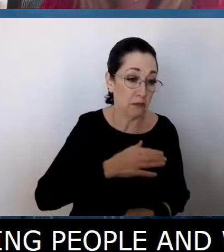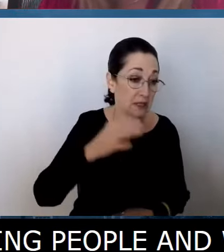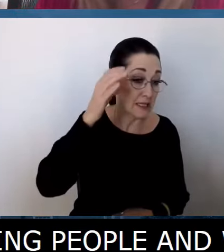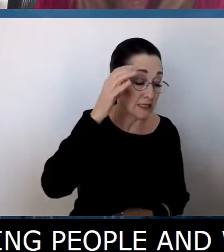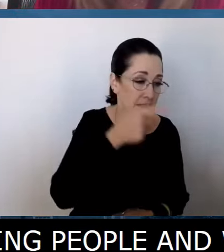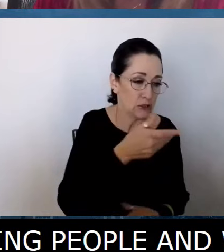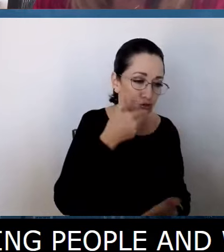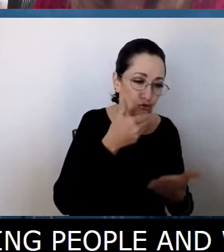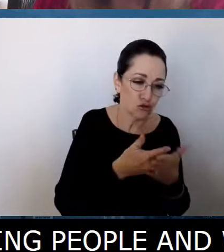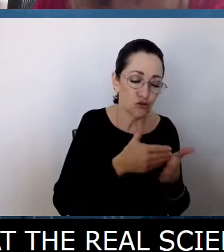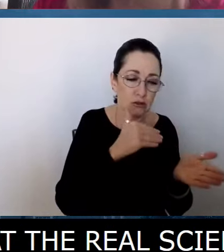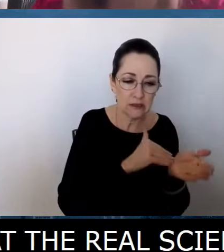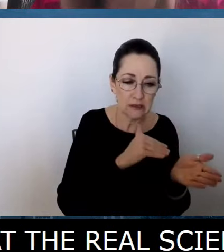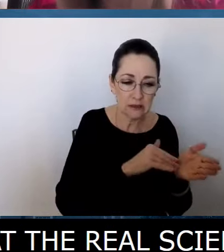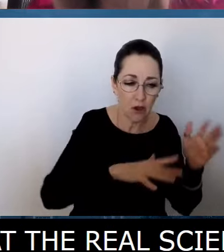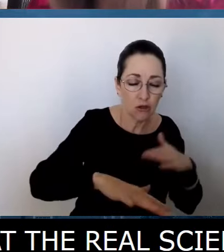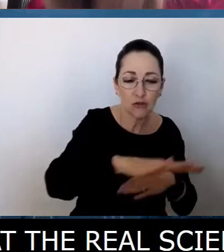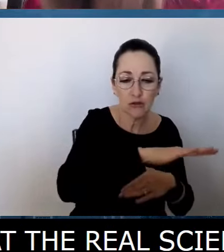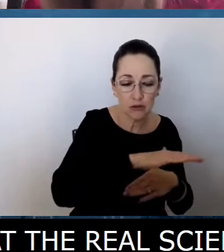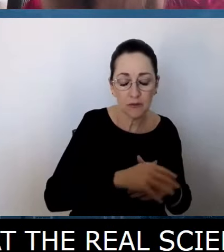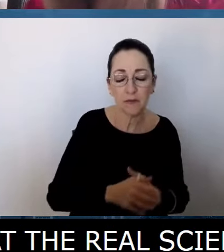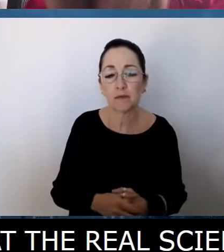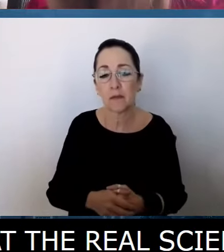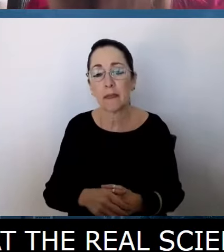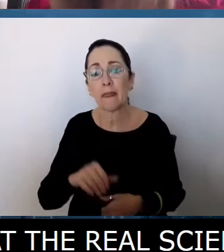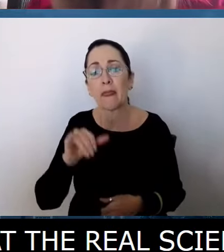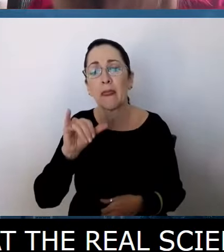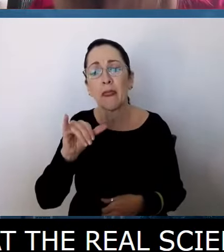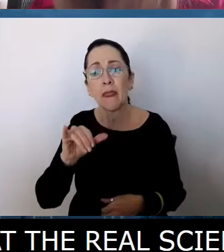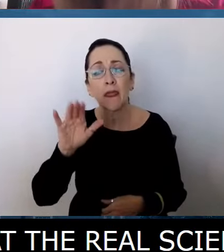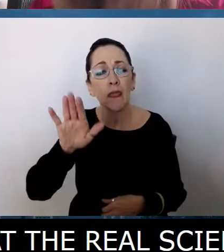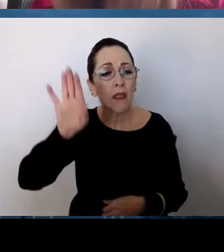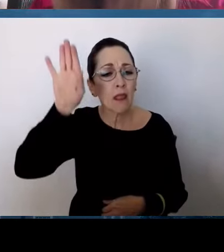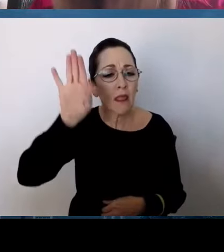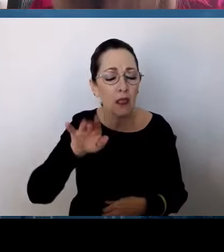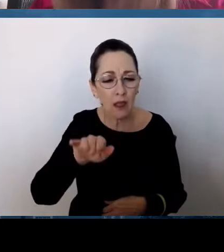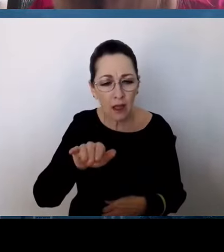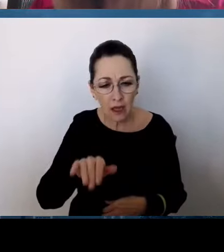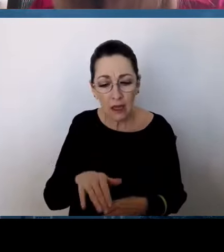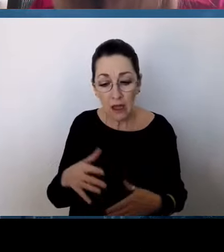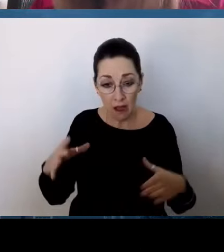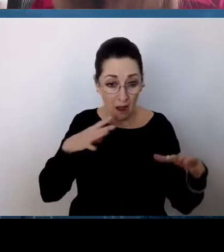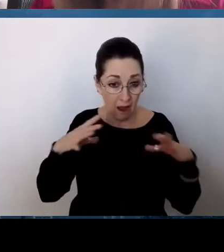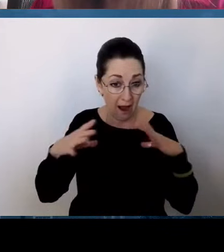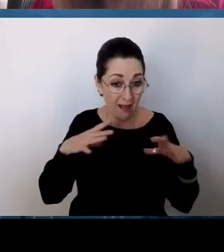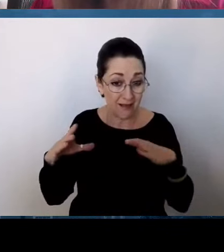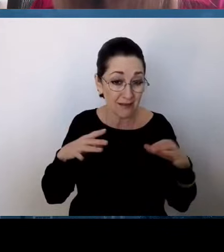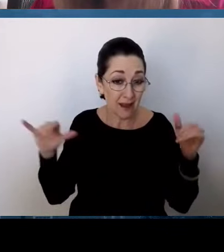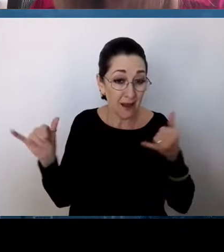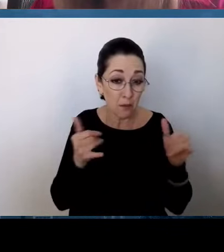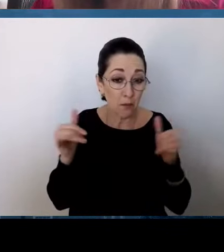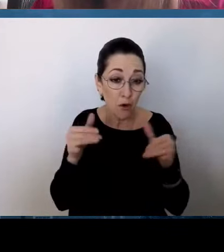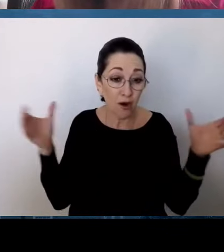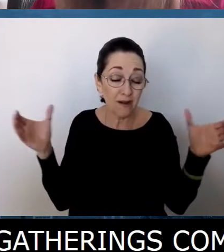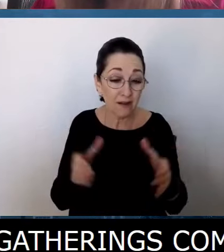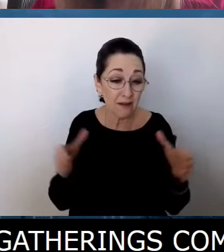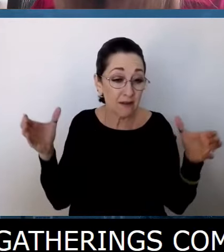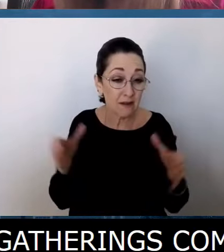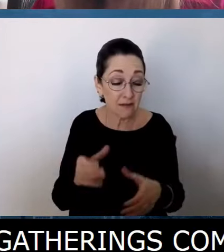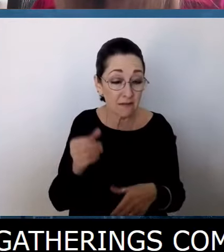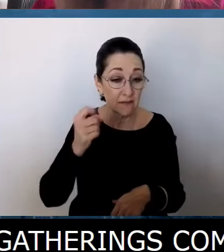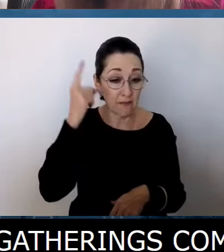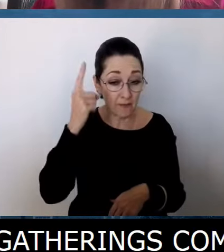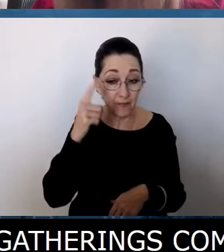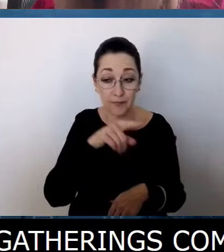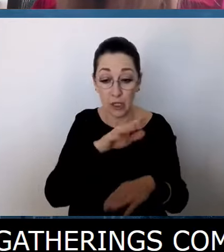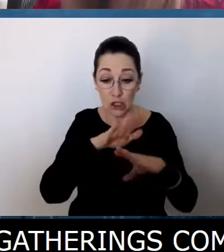With holiday gatherings coming up and the low number of children being vaccinated, is that in any